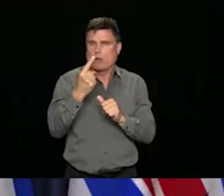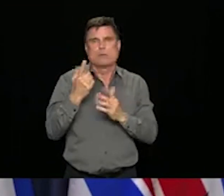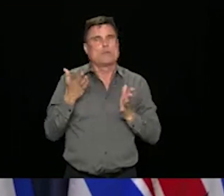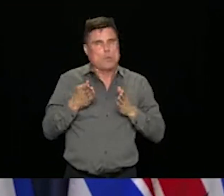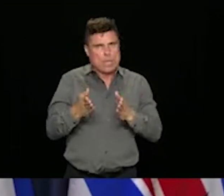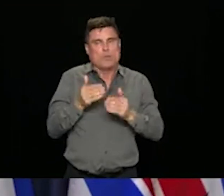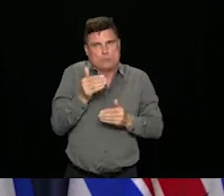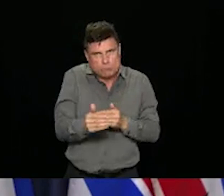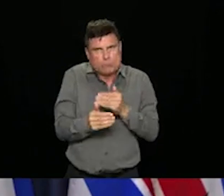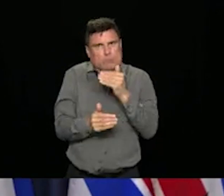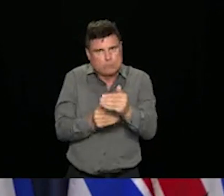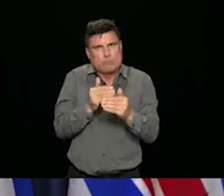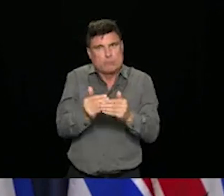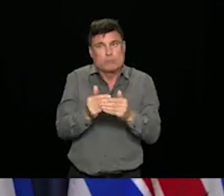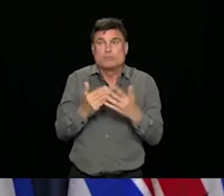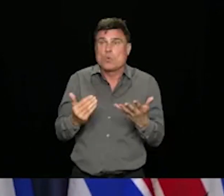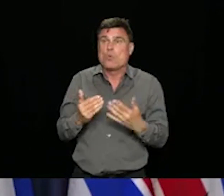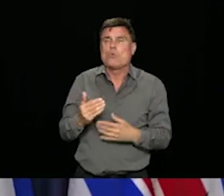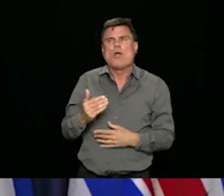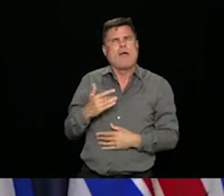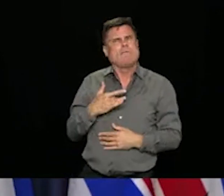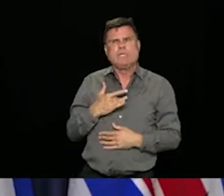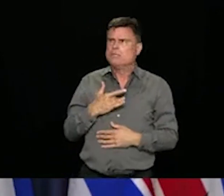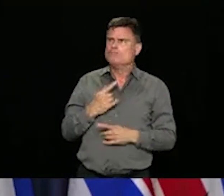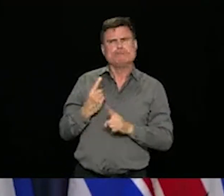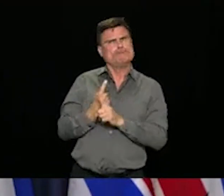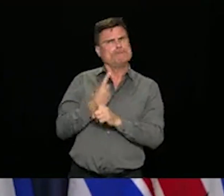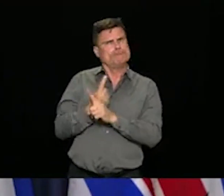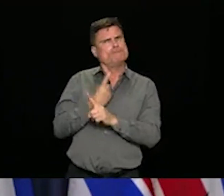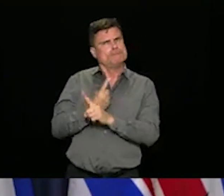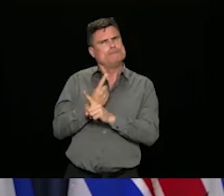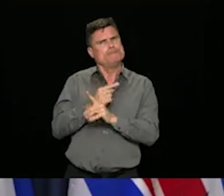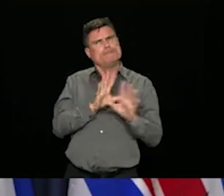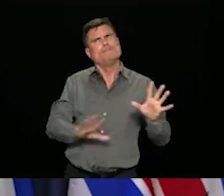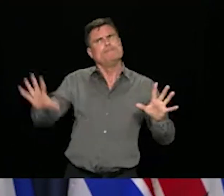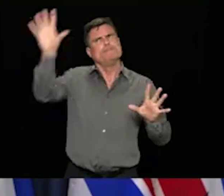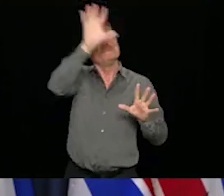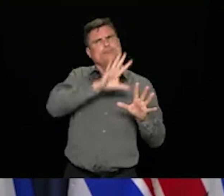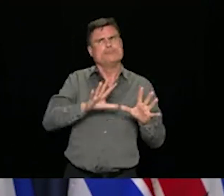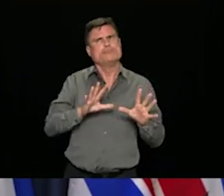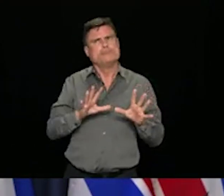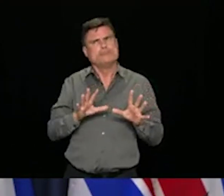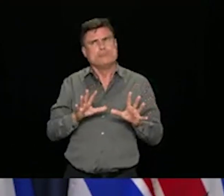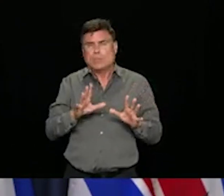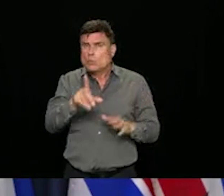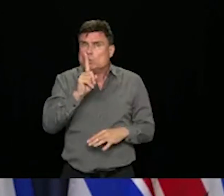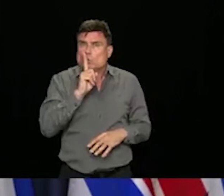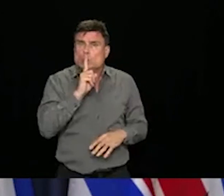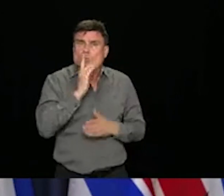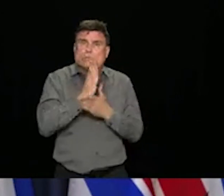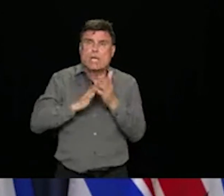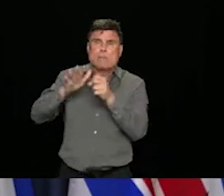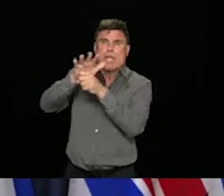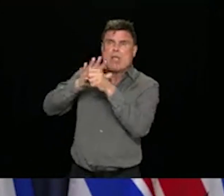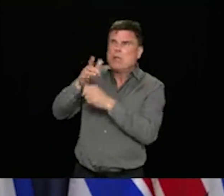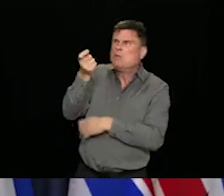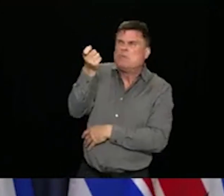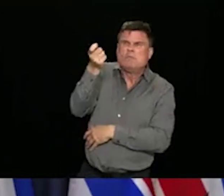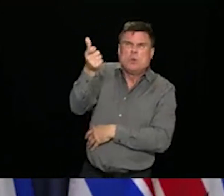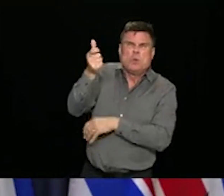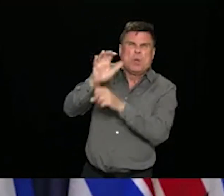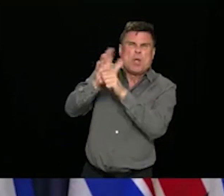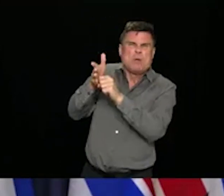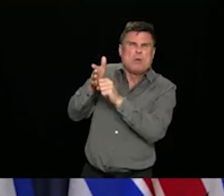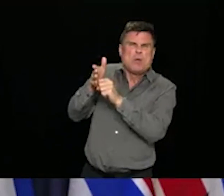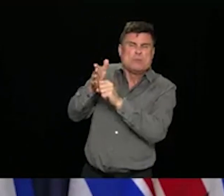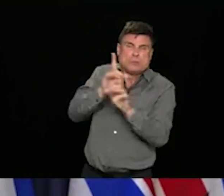BC. But certainly it is true that that we've had fewer cases. Really, the farther